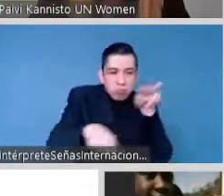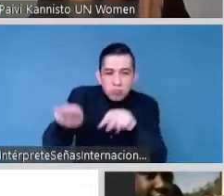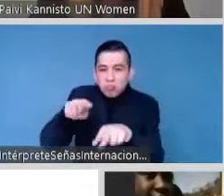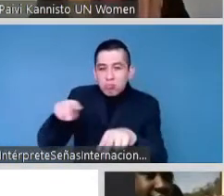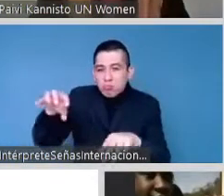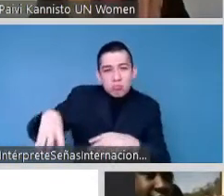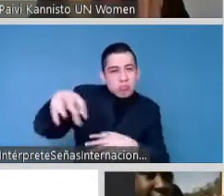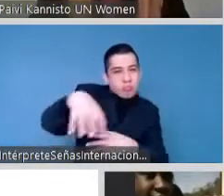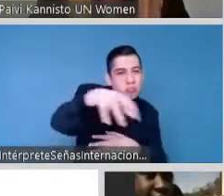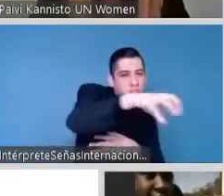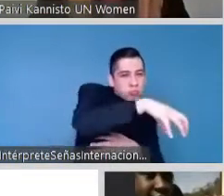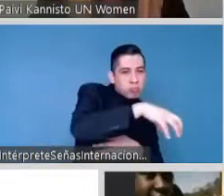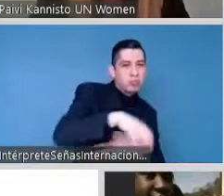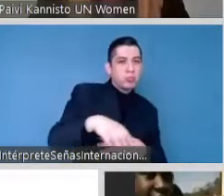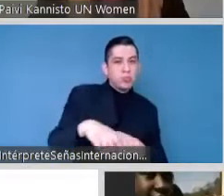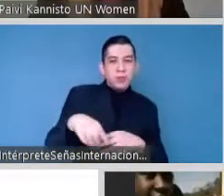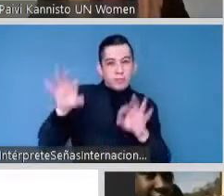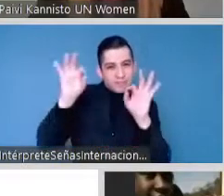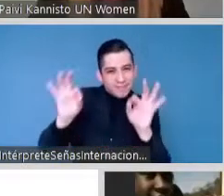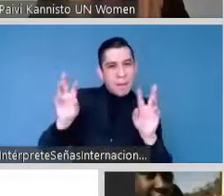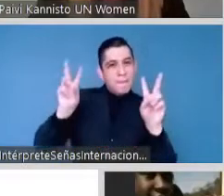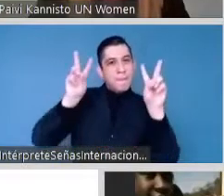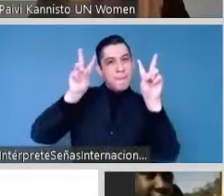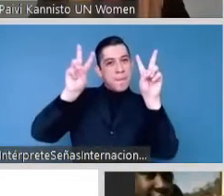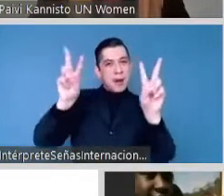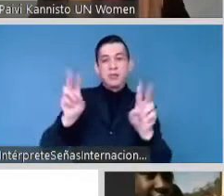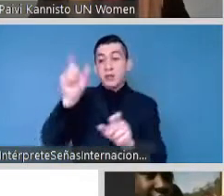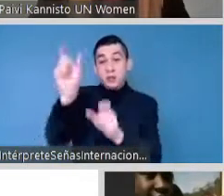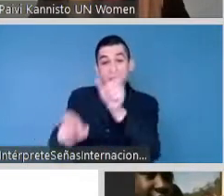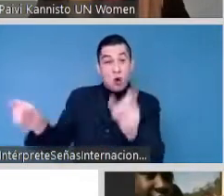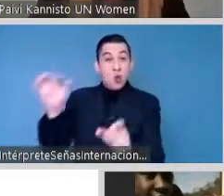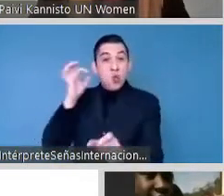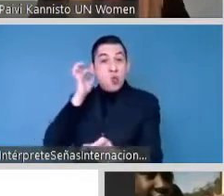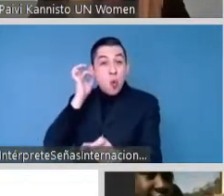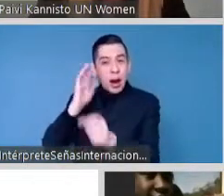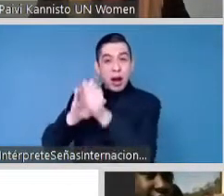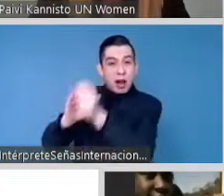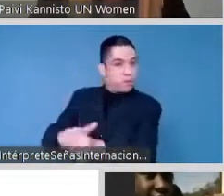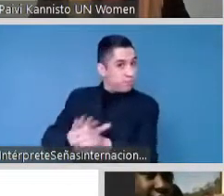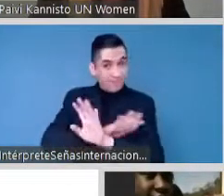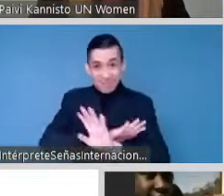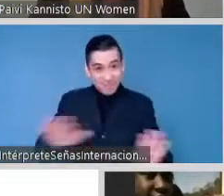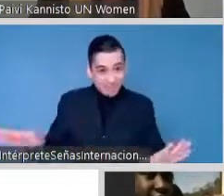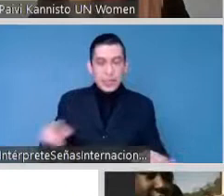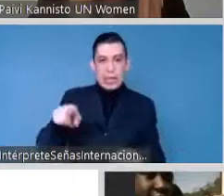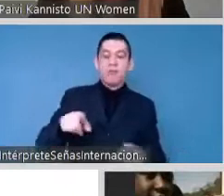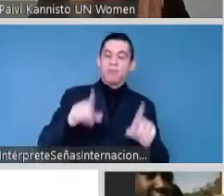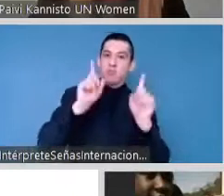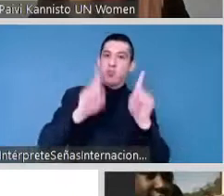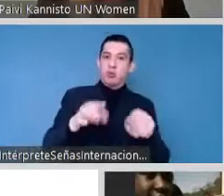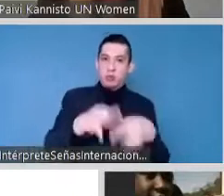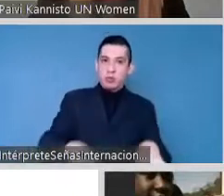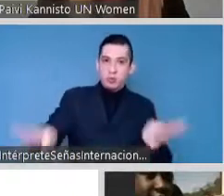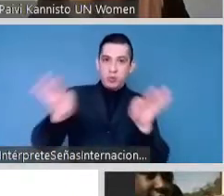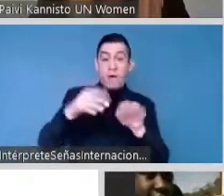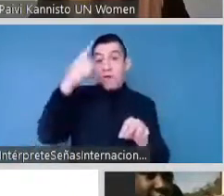to implement them. It supported the creation of the coalitions on the women, peace and security agenda at